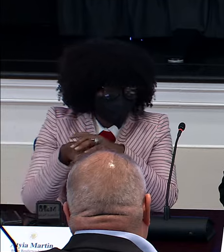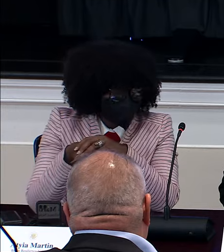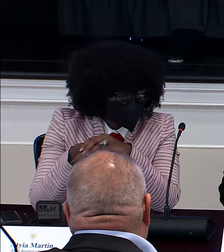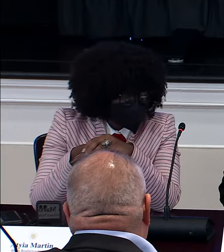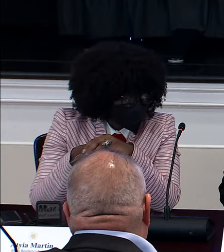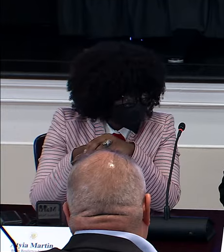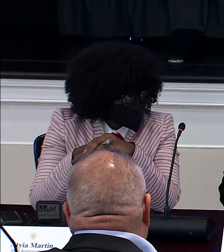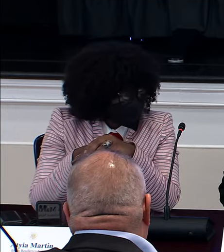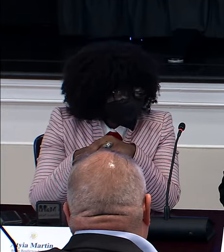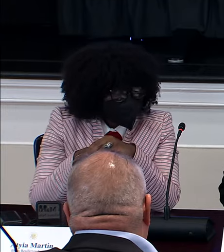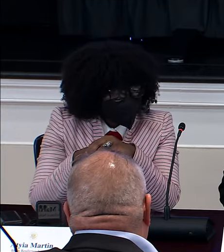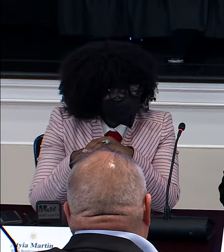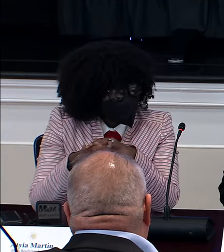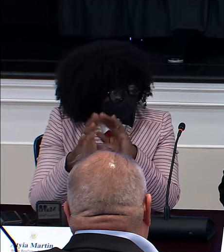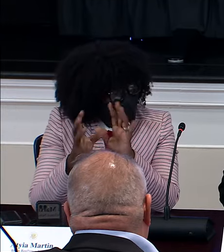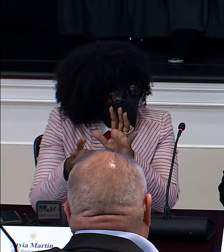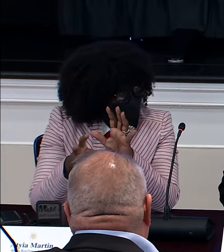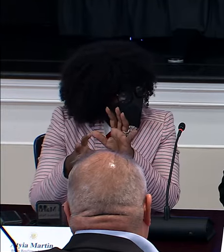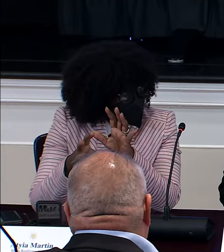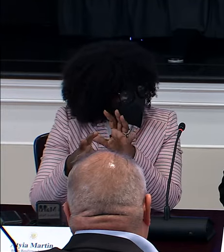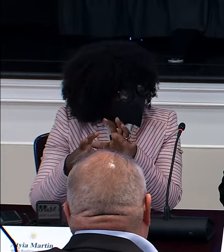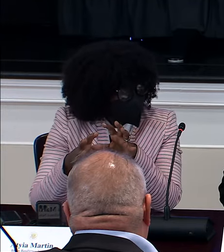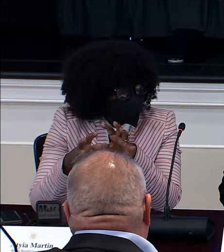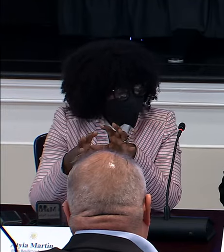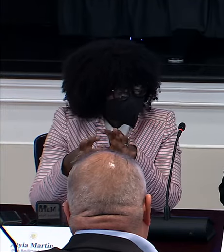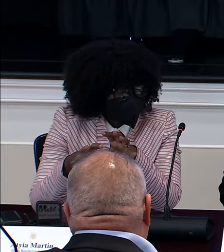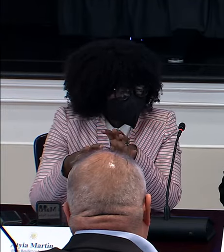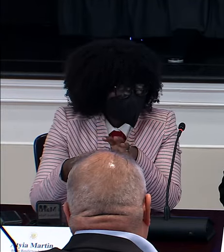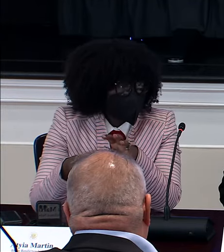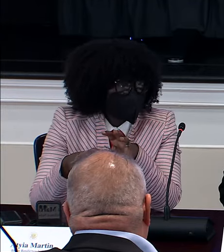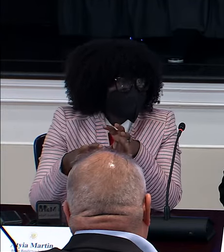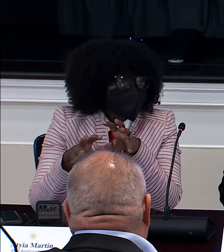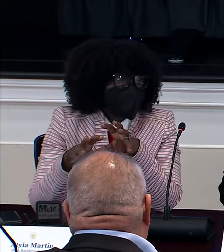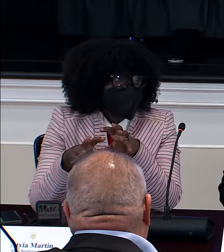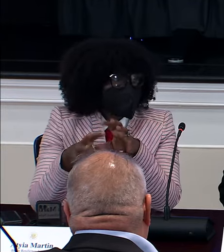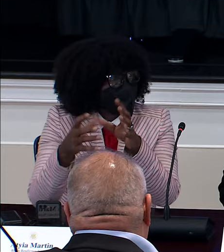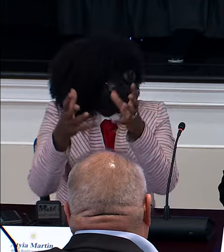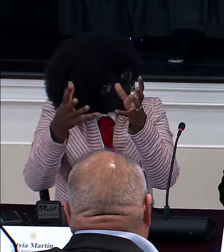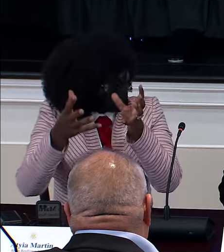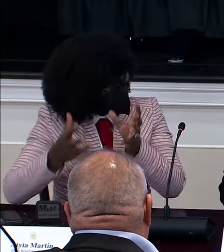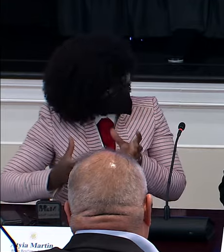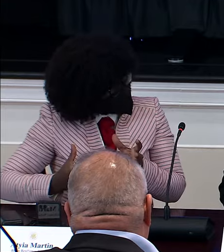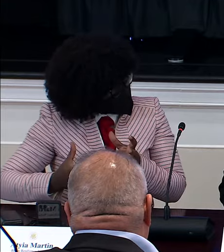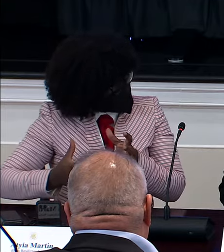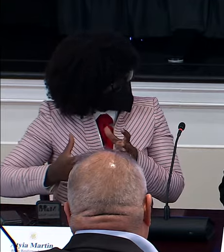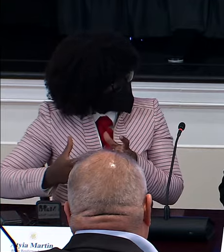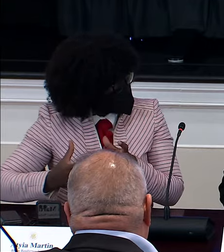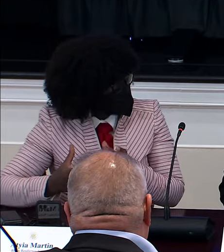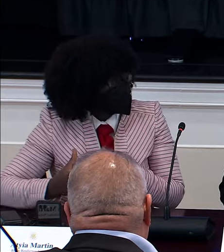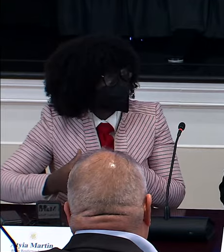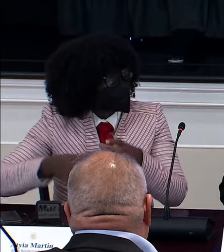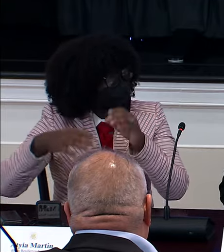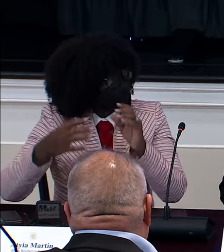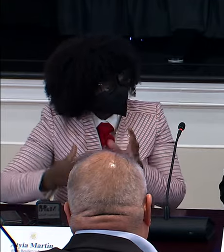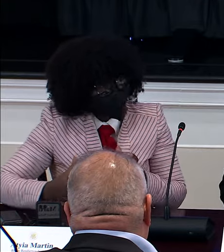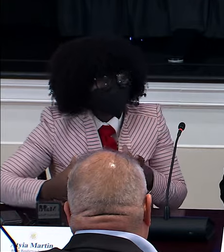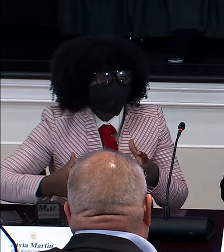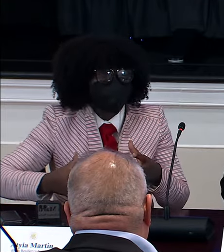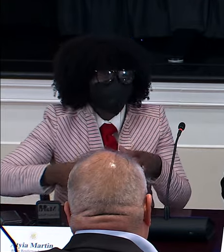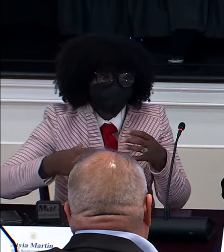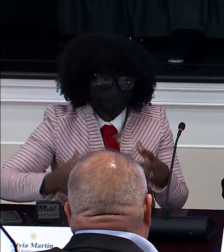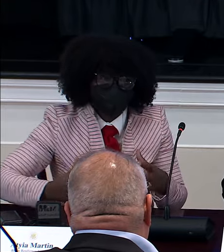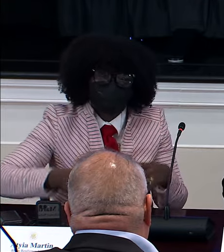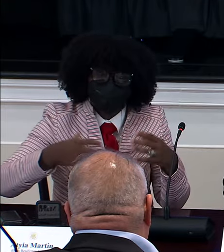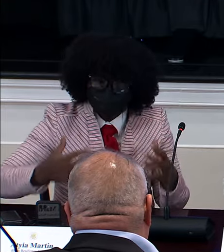in the rural environment. In urban communities, what we're seeing is money comes to local government, and we love when